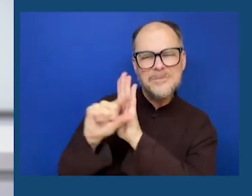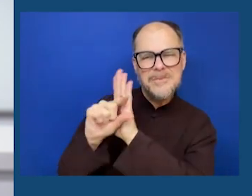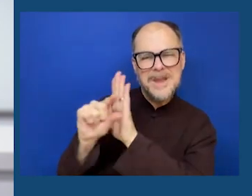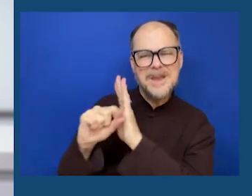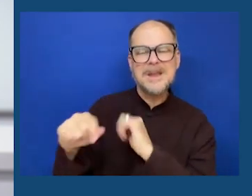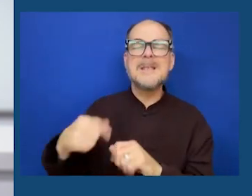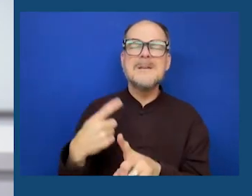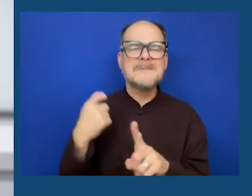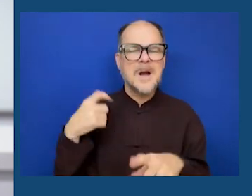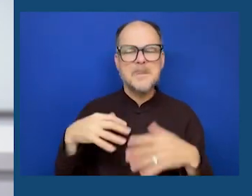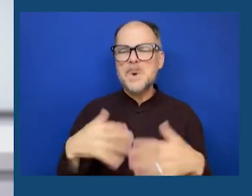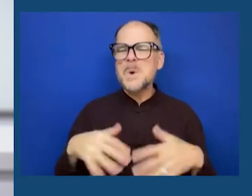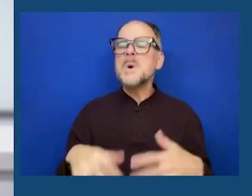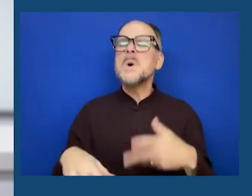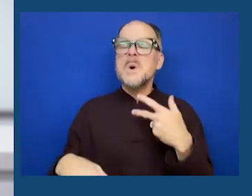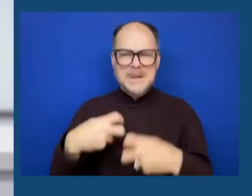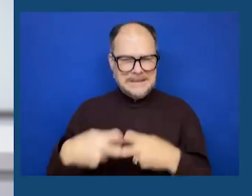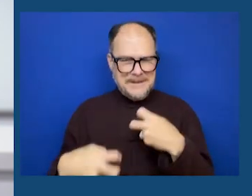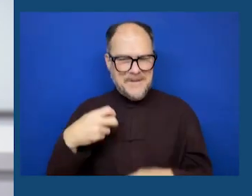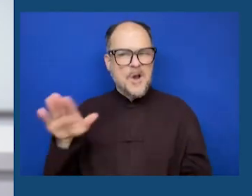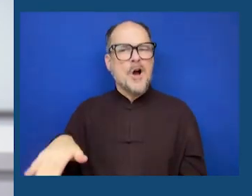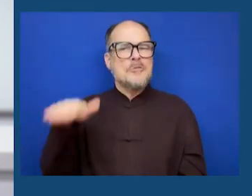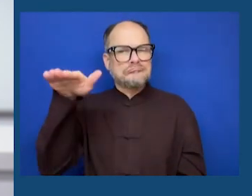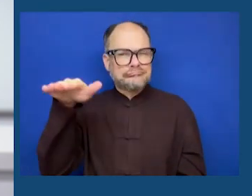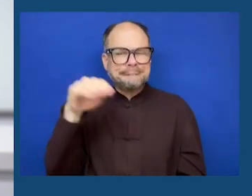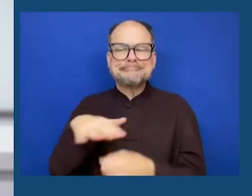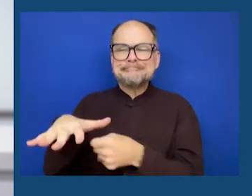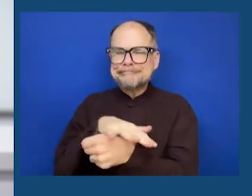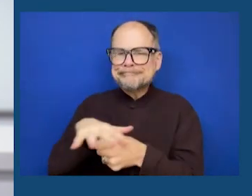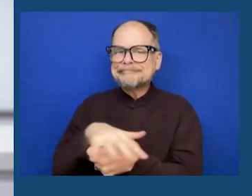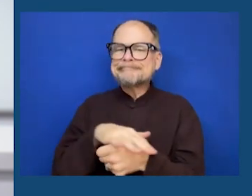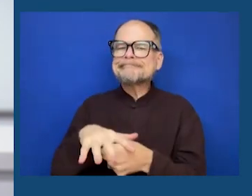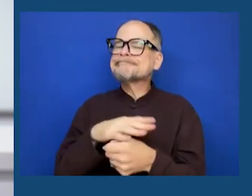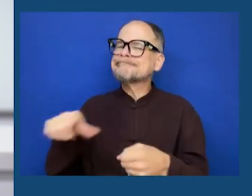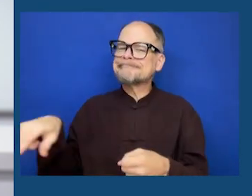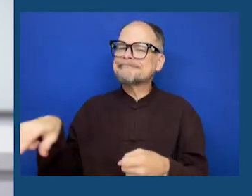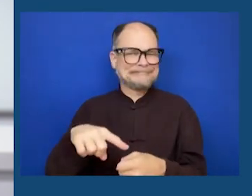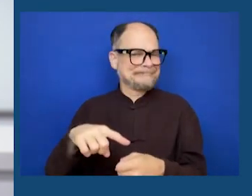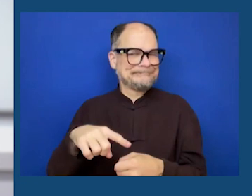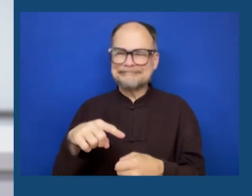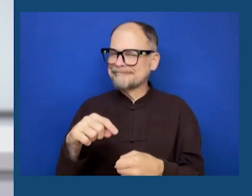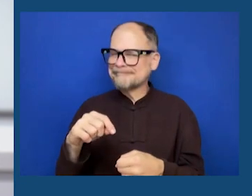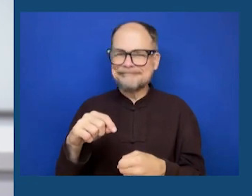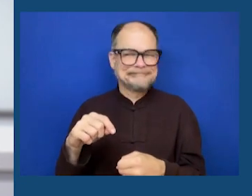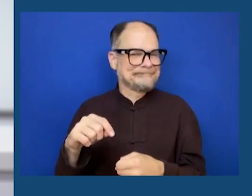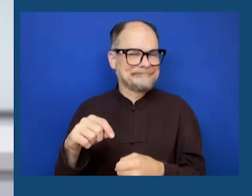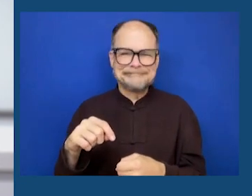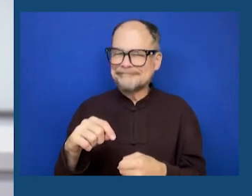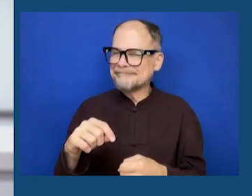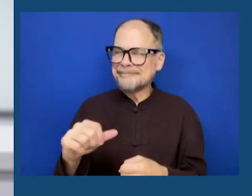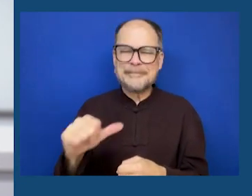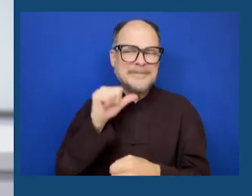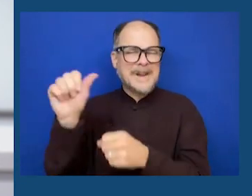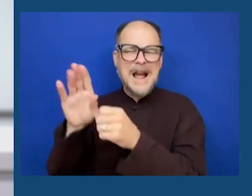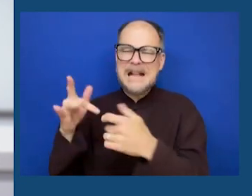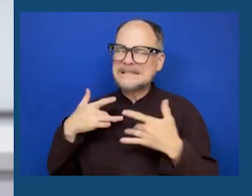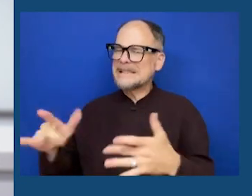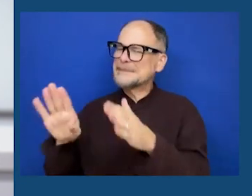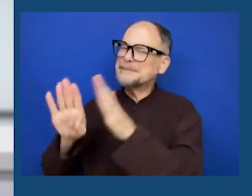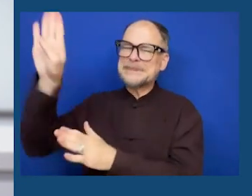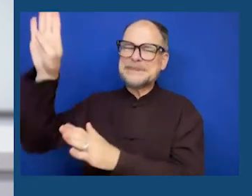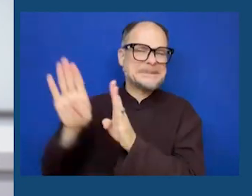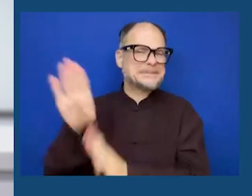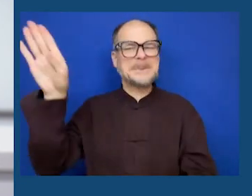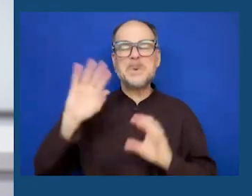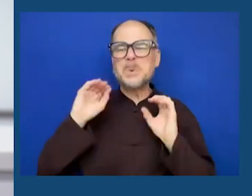very difficult home life, a neighborhood where I guarantee they didn't know a single person who went on to tech jobs. They had no role models. They